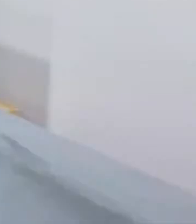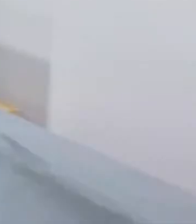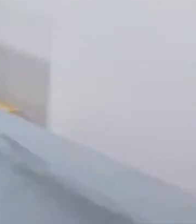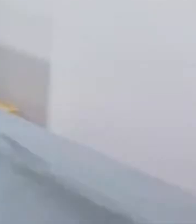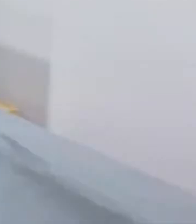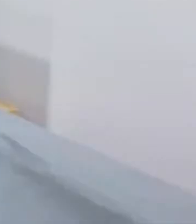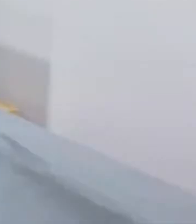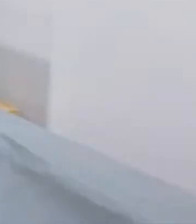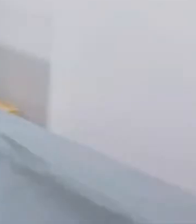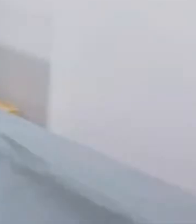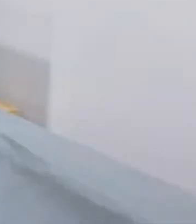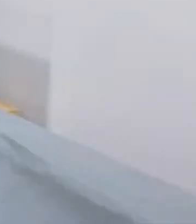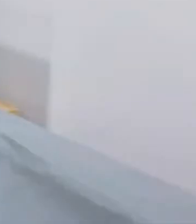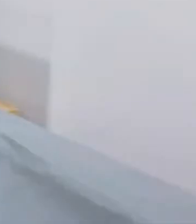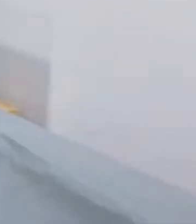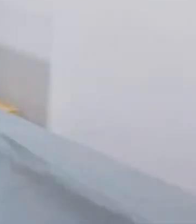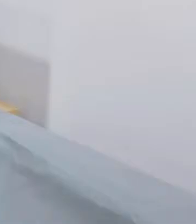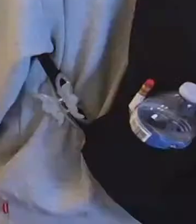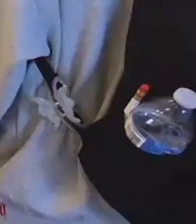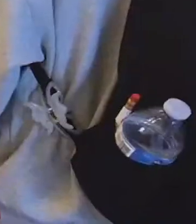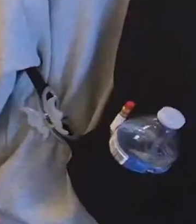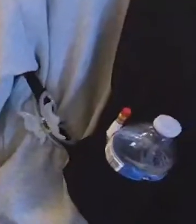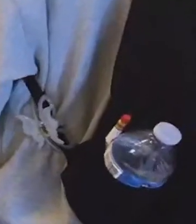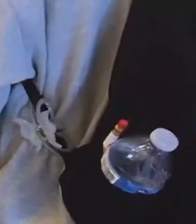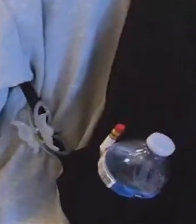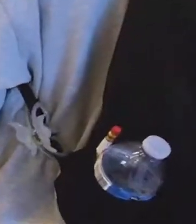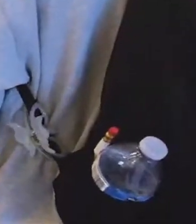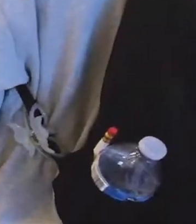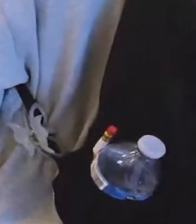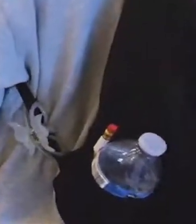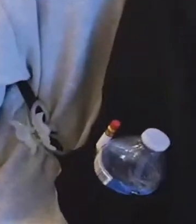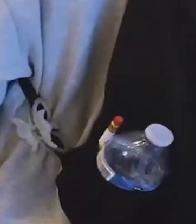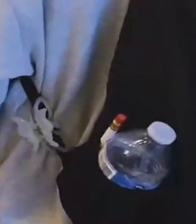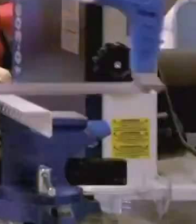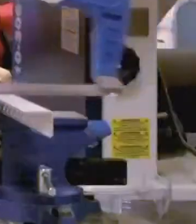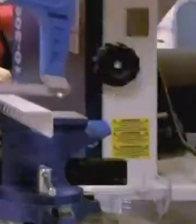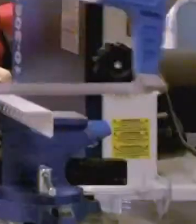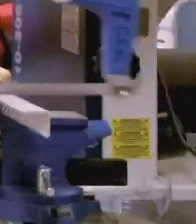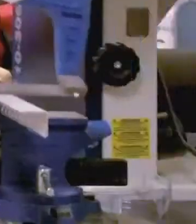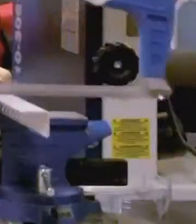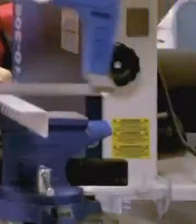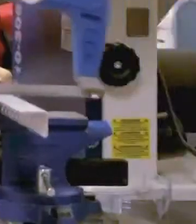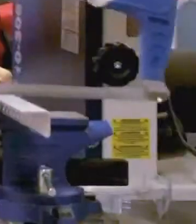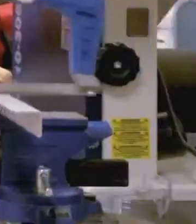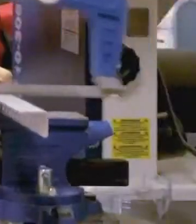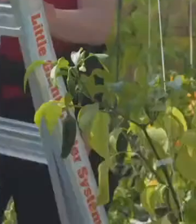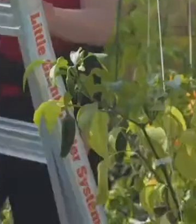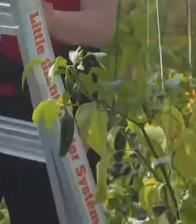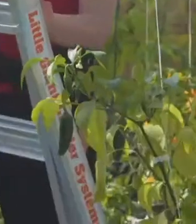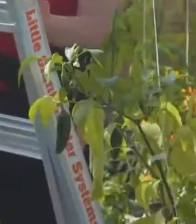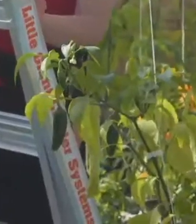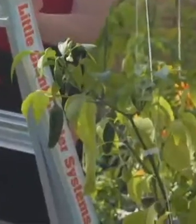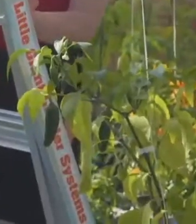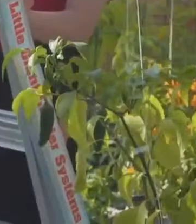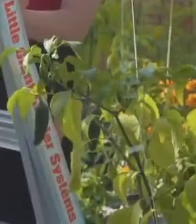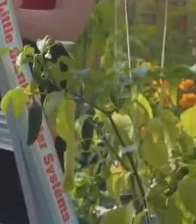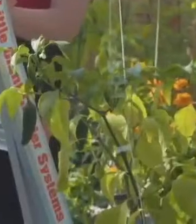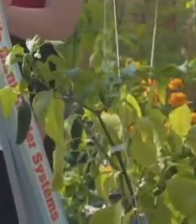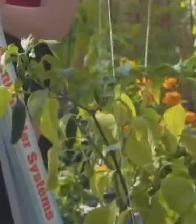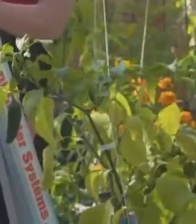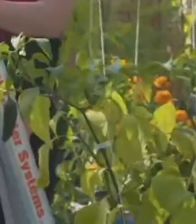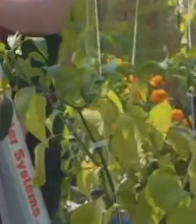with cutting-edge technology, to the trades. Our programs are vast with a range of skills students will gain from